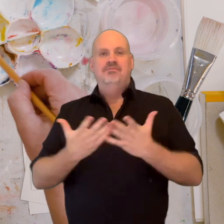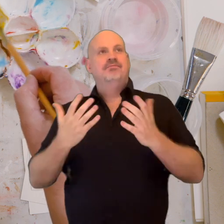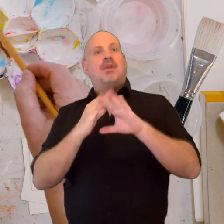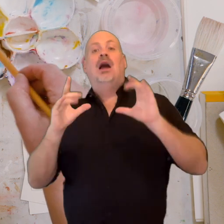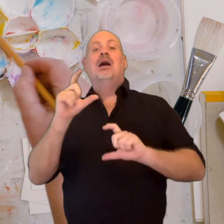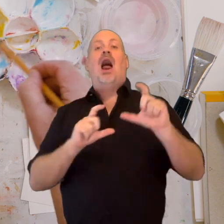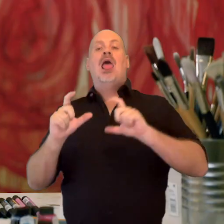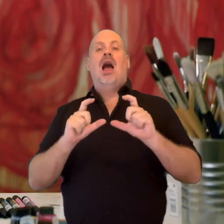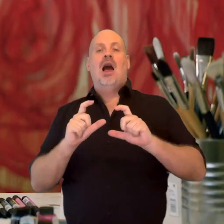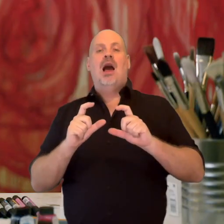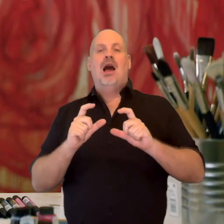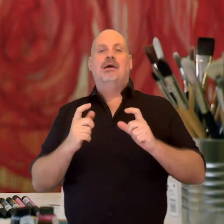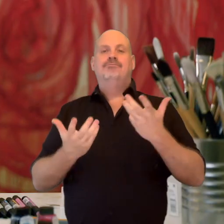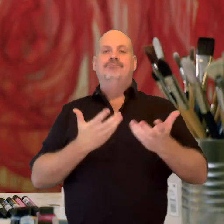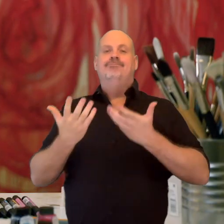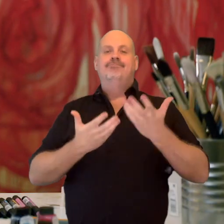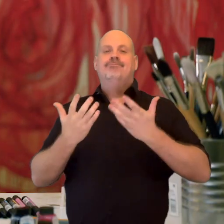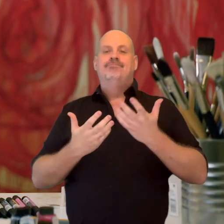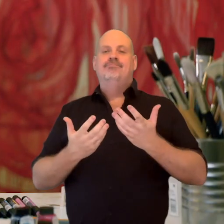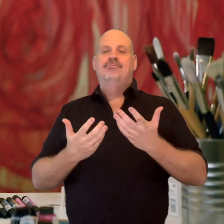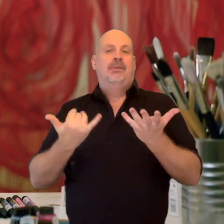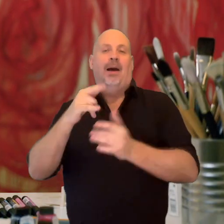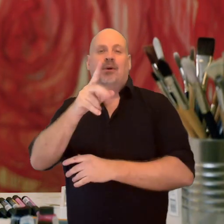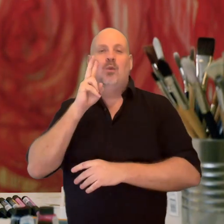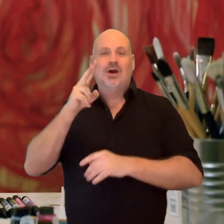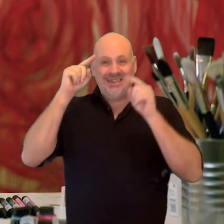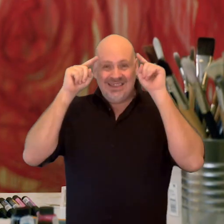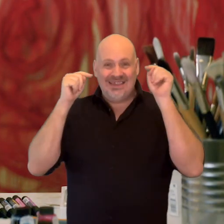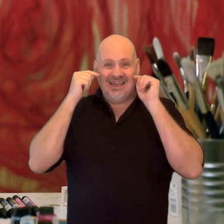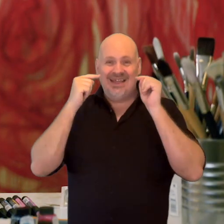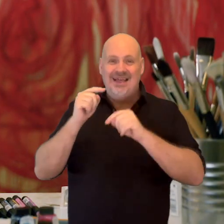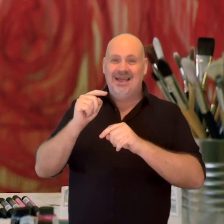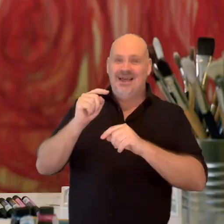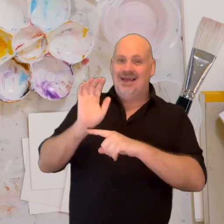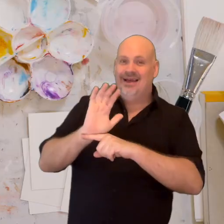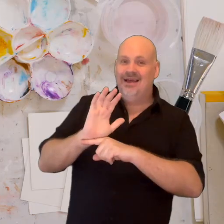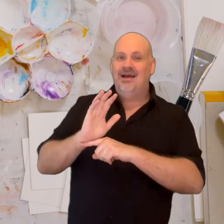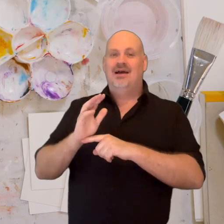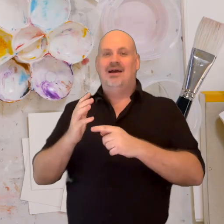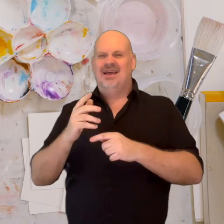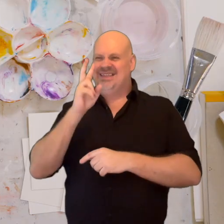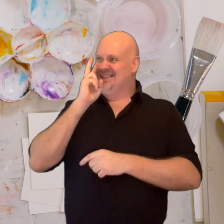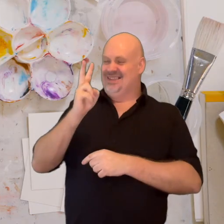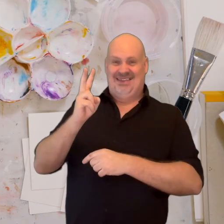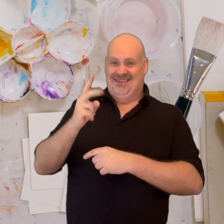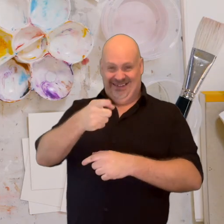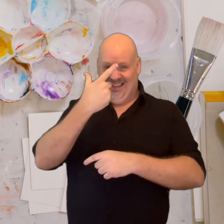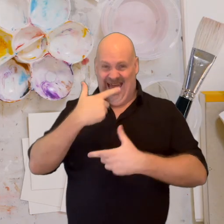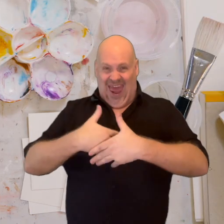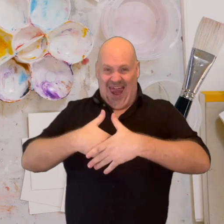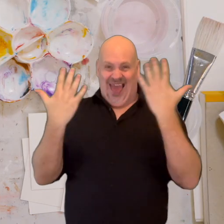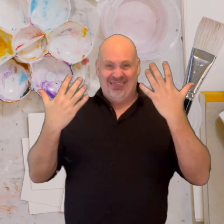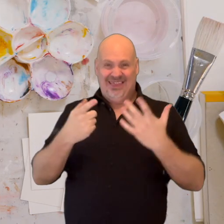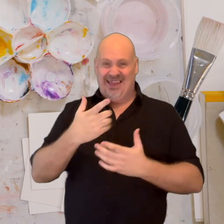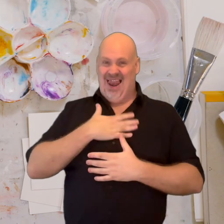idea of colour. If you've ever watched a Disney cartoon, you can see that it can be anything that you